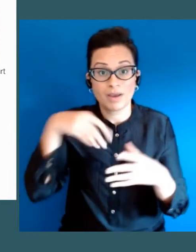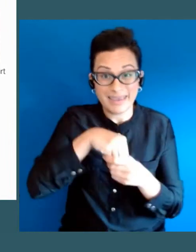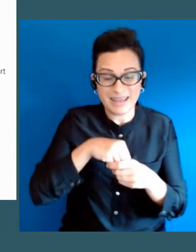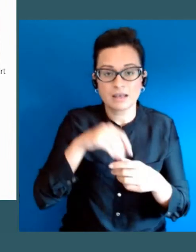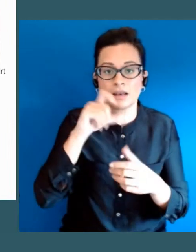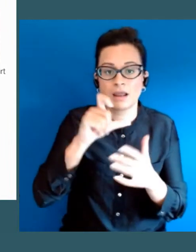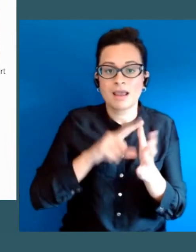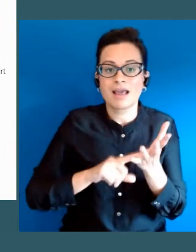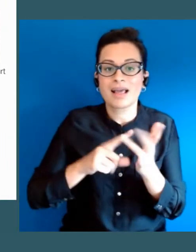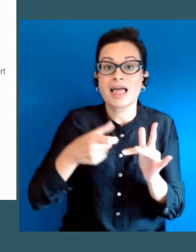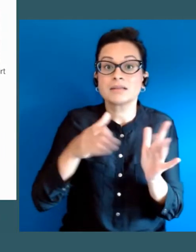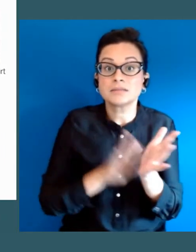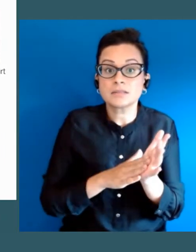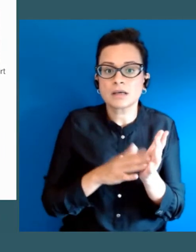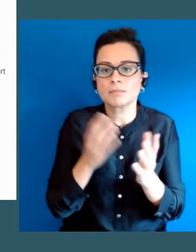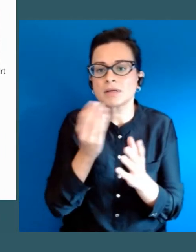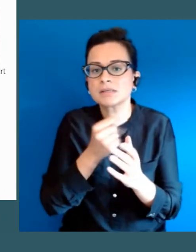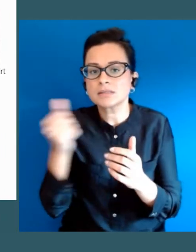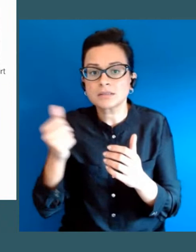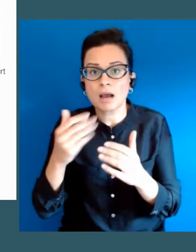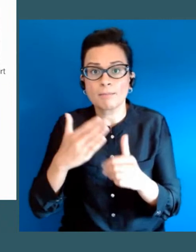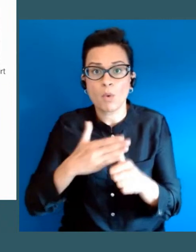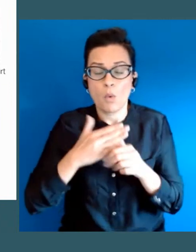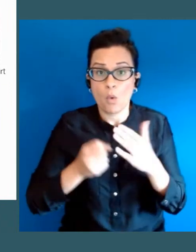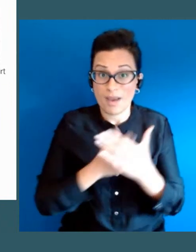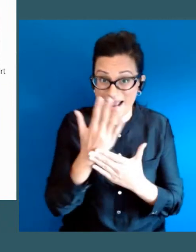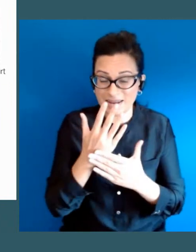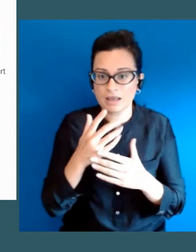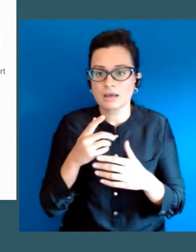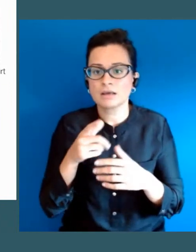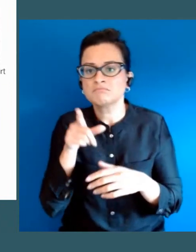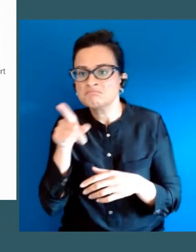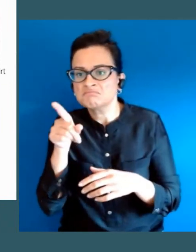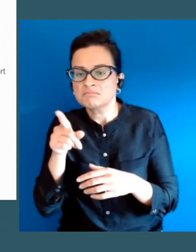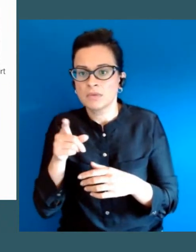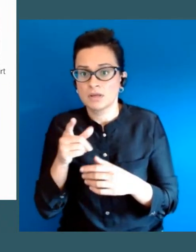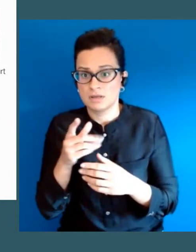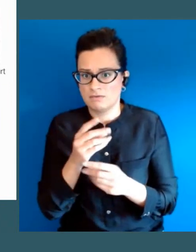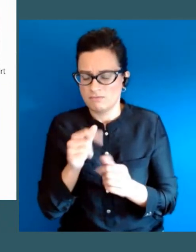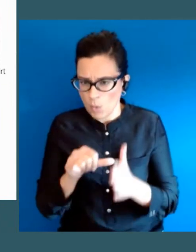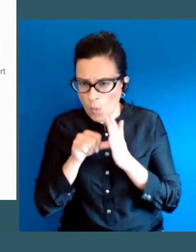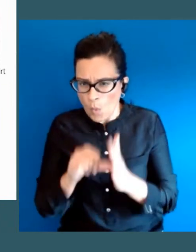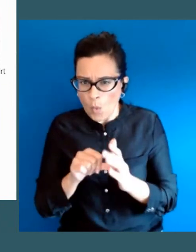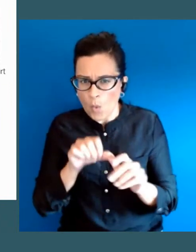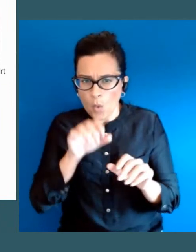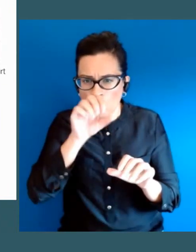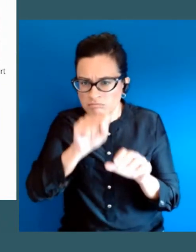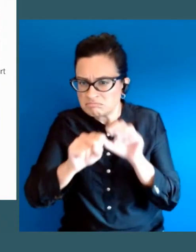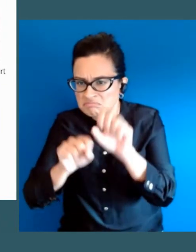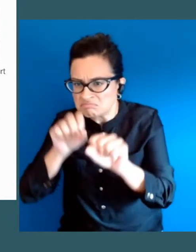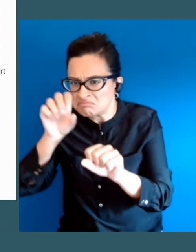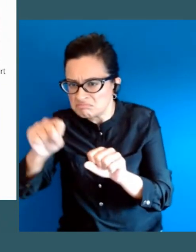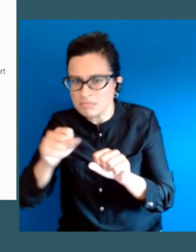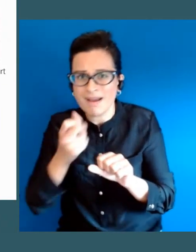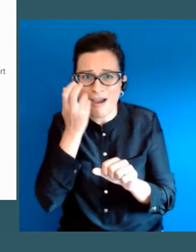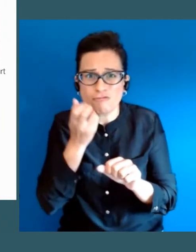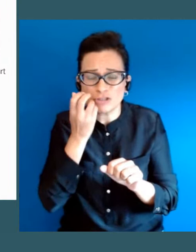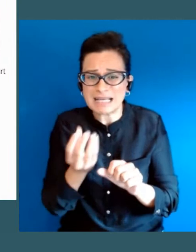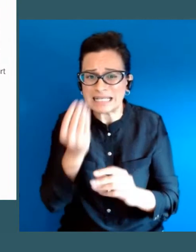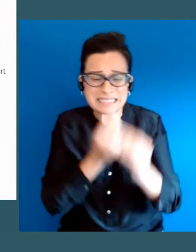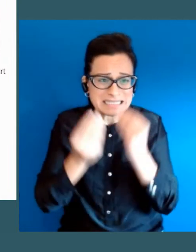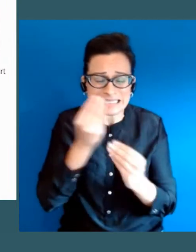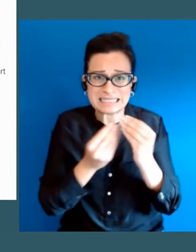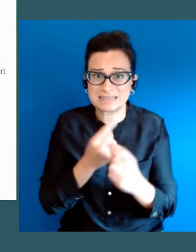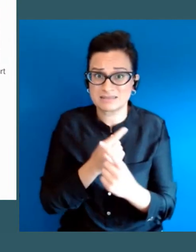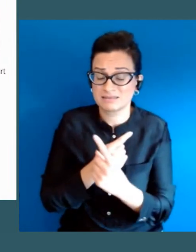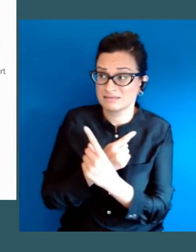especially organic, will be fortified. So you can see it's quite hard to achieve this on a daily basis. So we often would